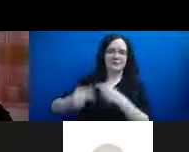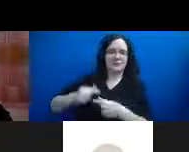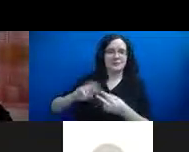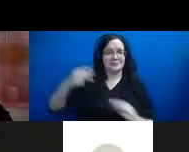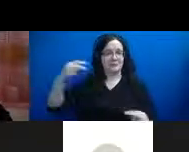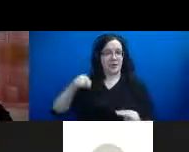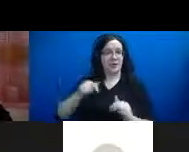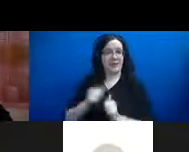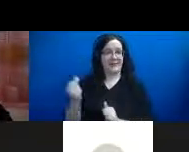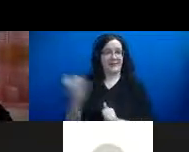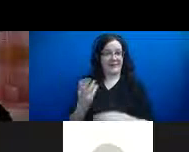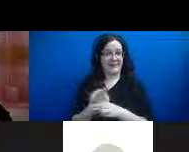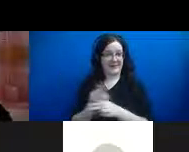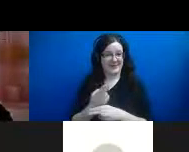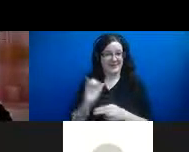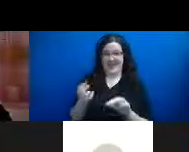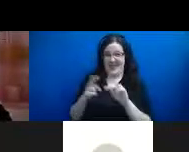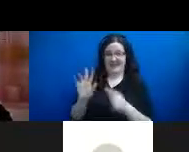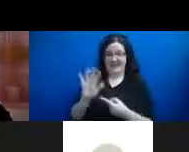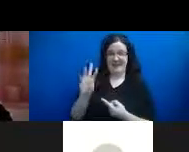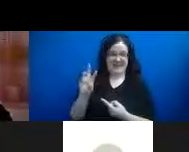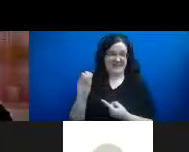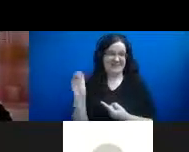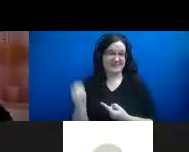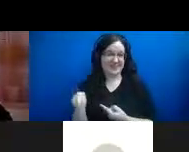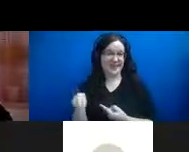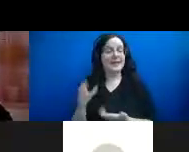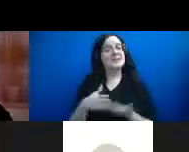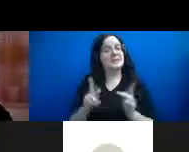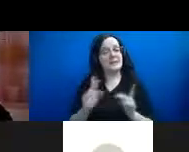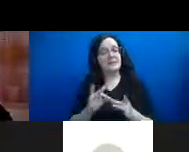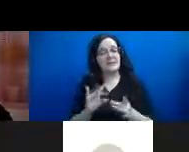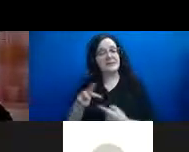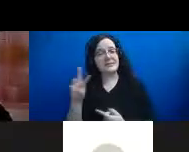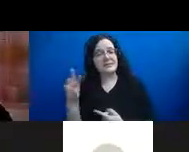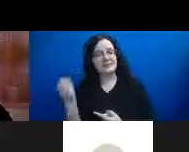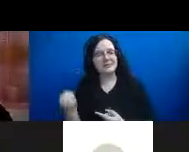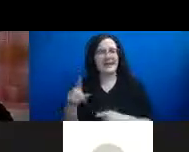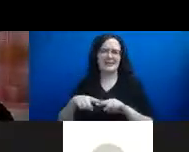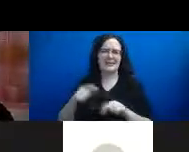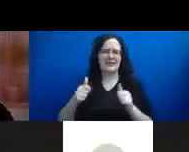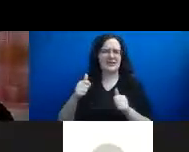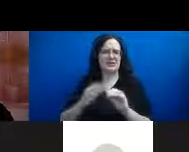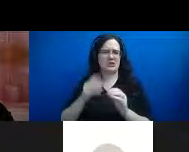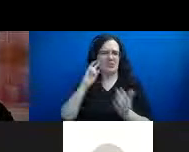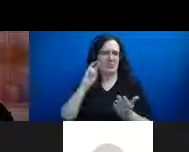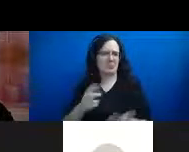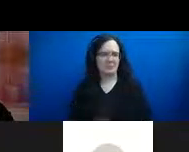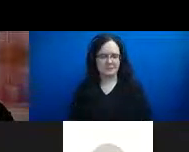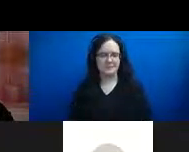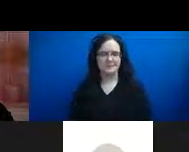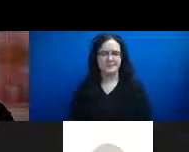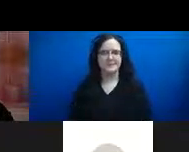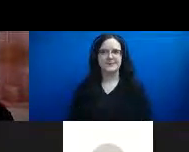actually bumped it up to about 60%. Some say 66%. It depends on what you're looking at.